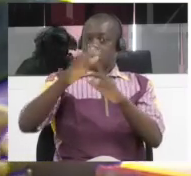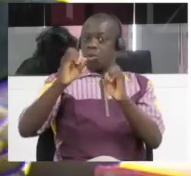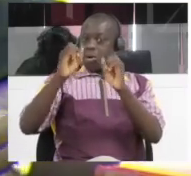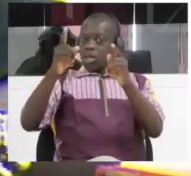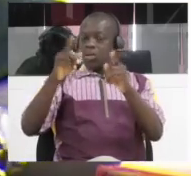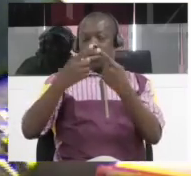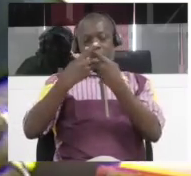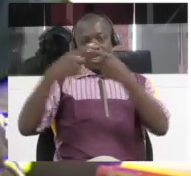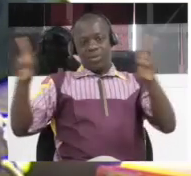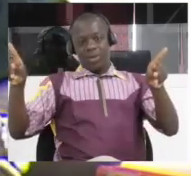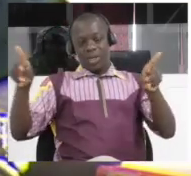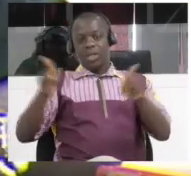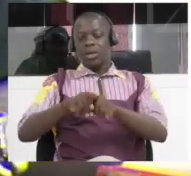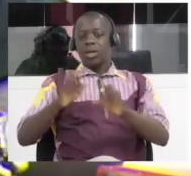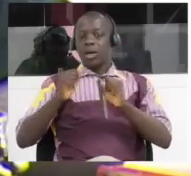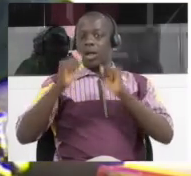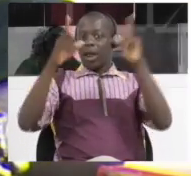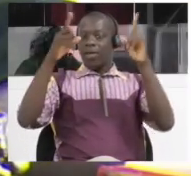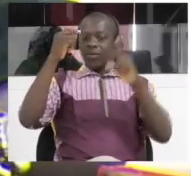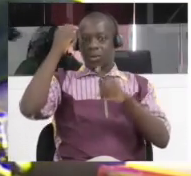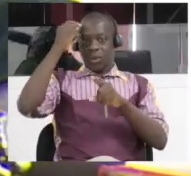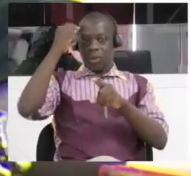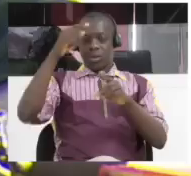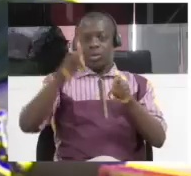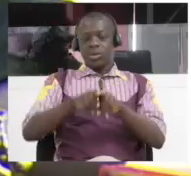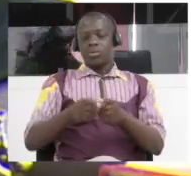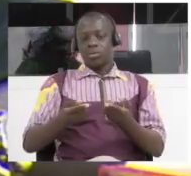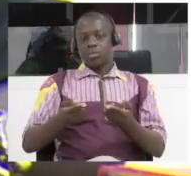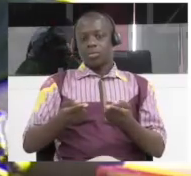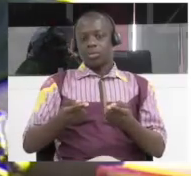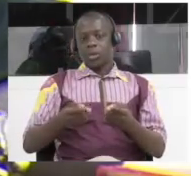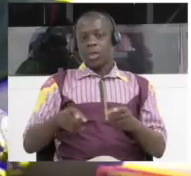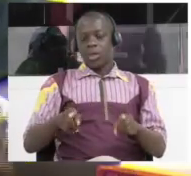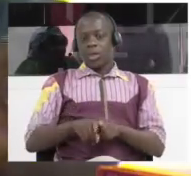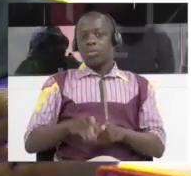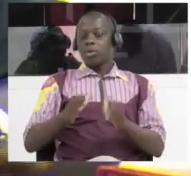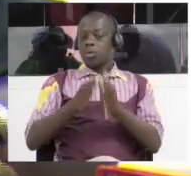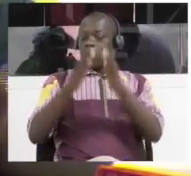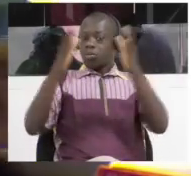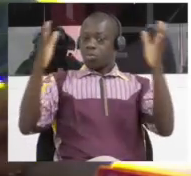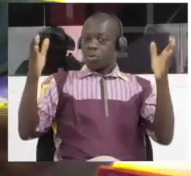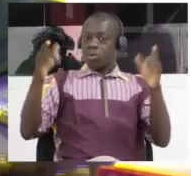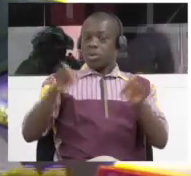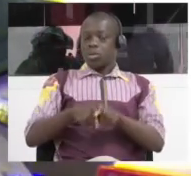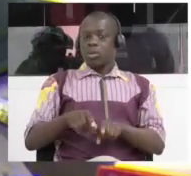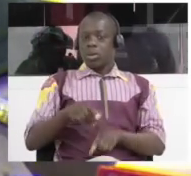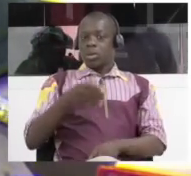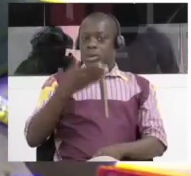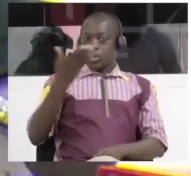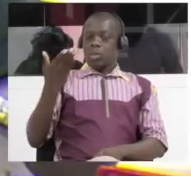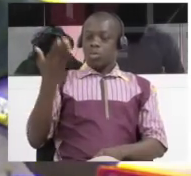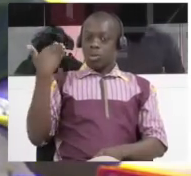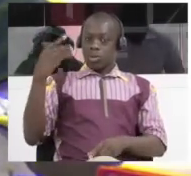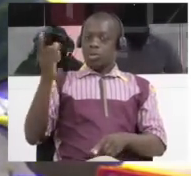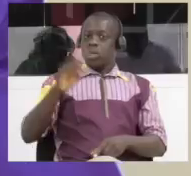of perspective and is also relative. So, but by and large, You know, that was what was available.